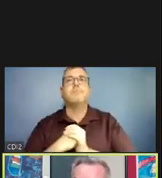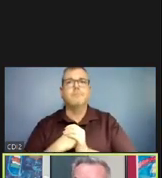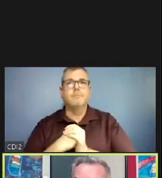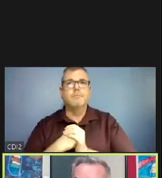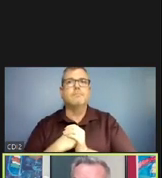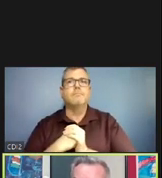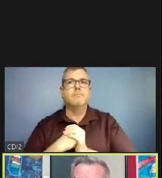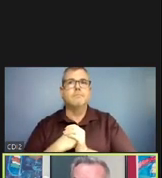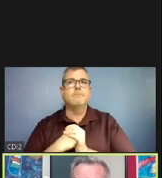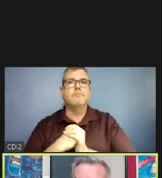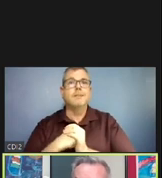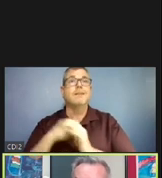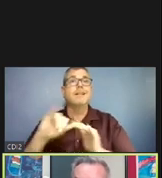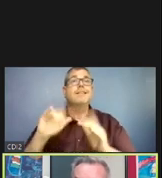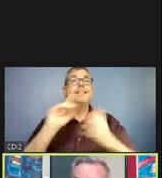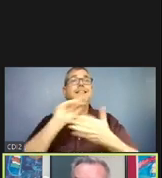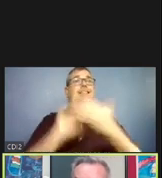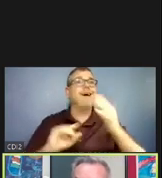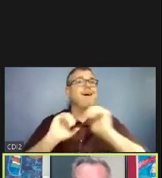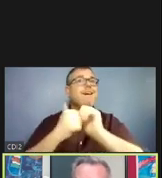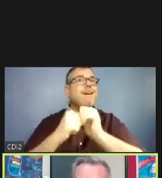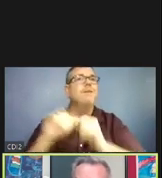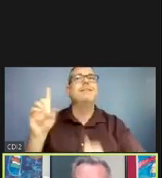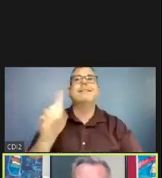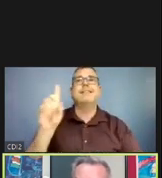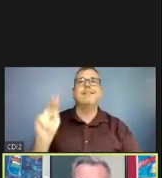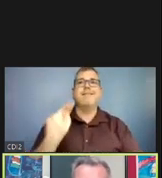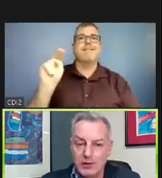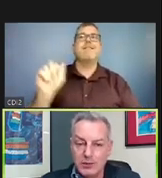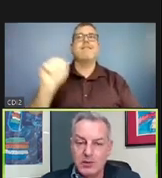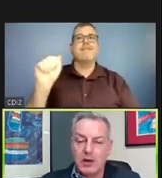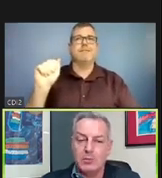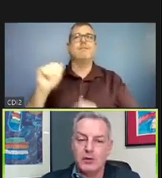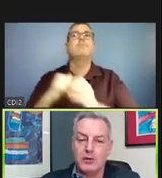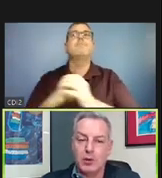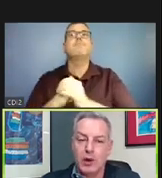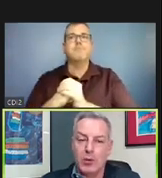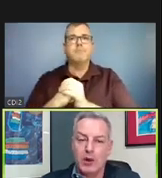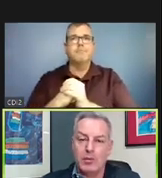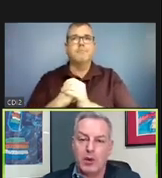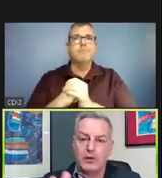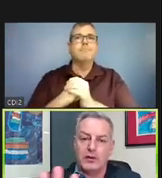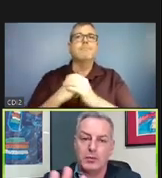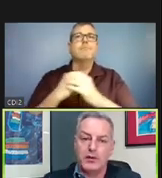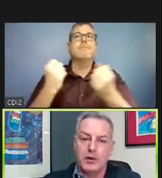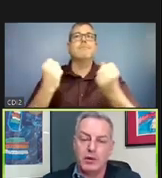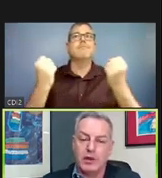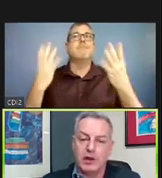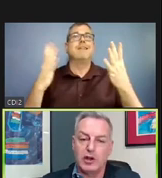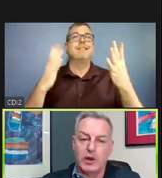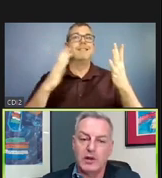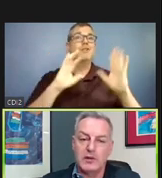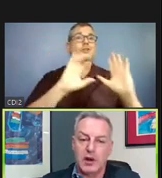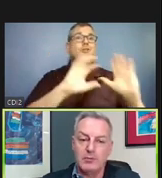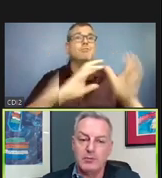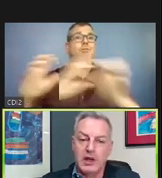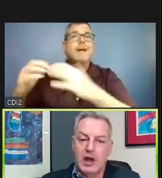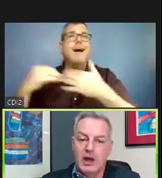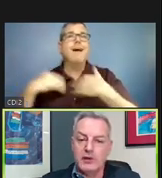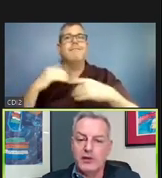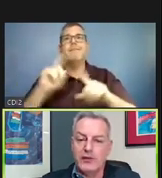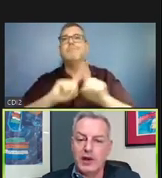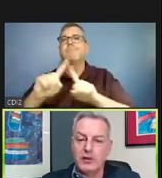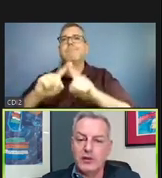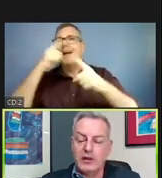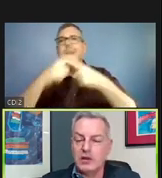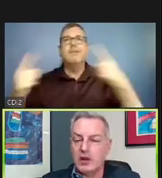to have allergies and really want to know what's in it. So I always like to present what the ingredients are.